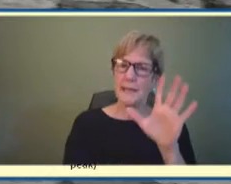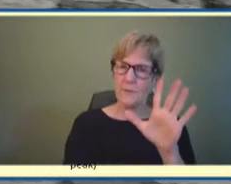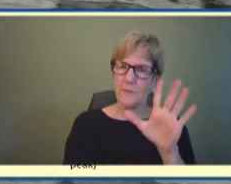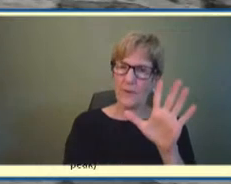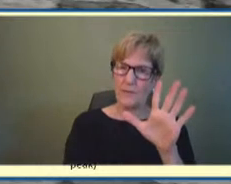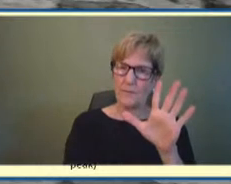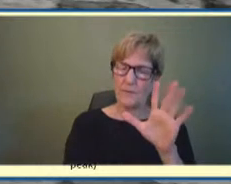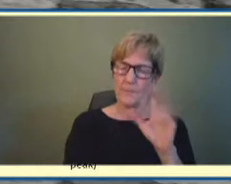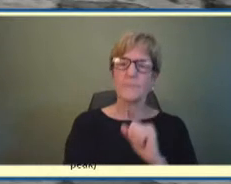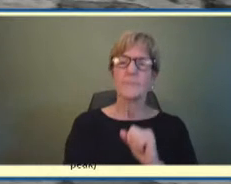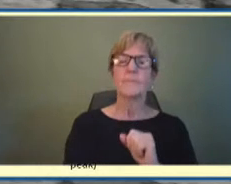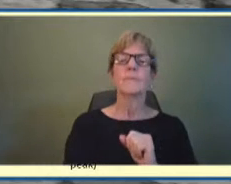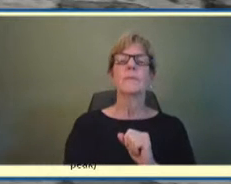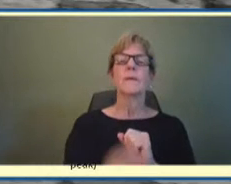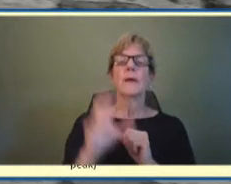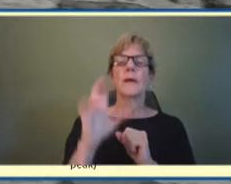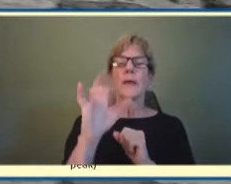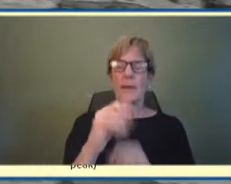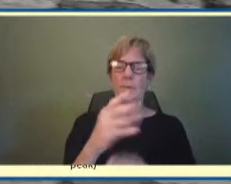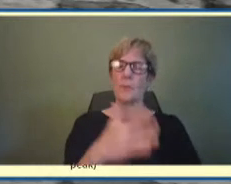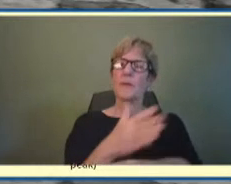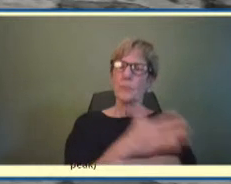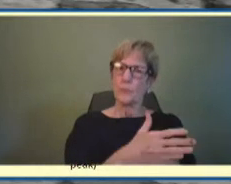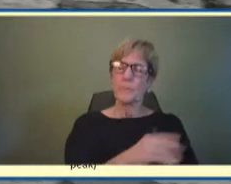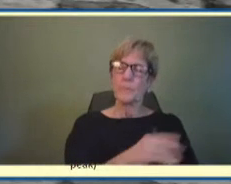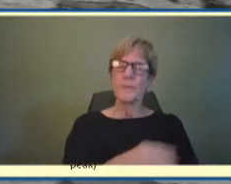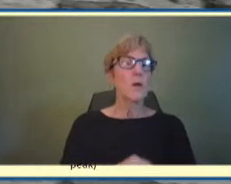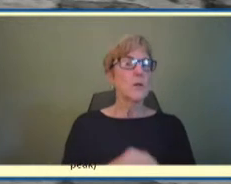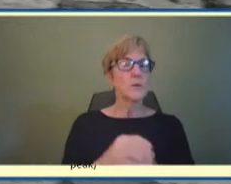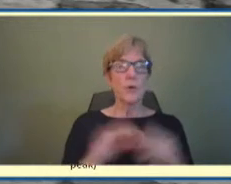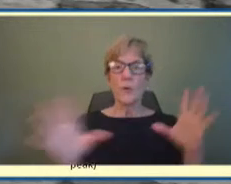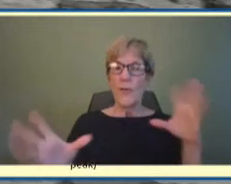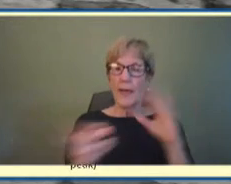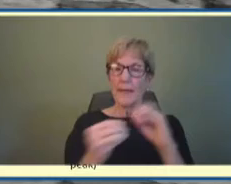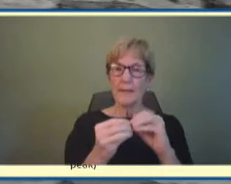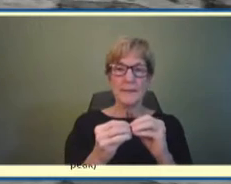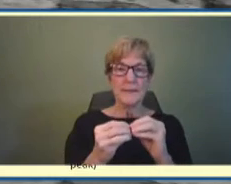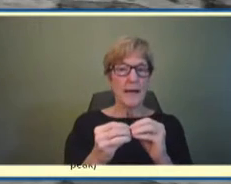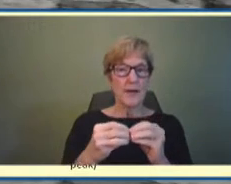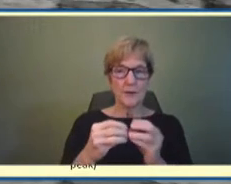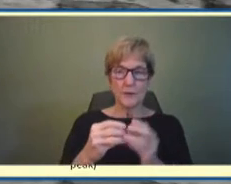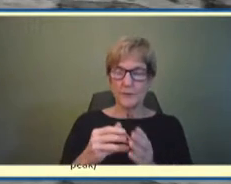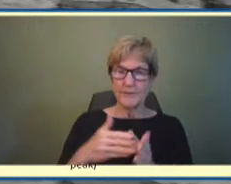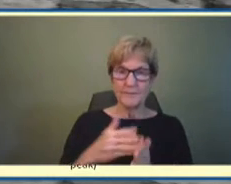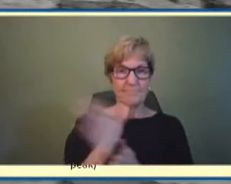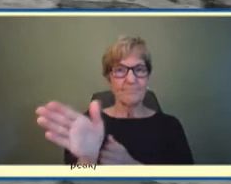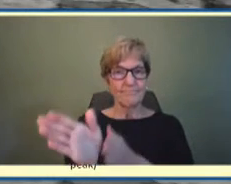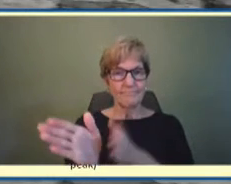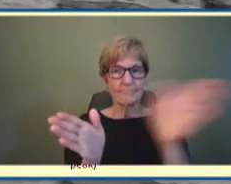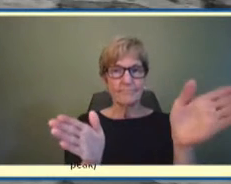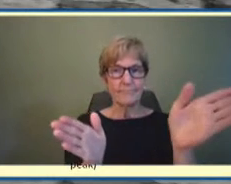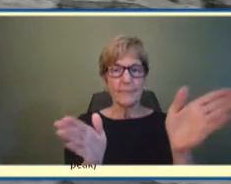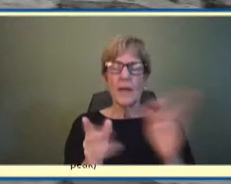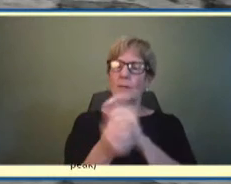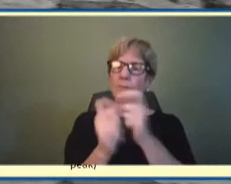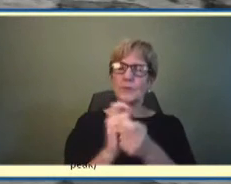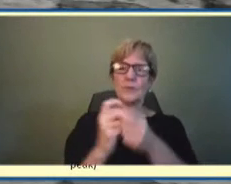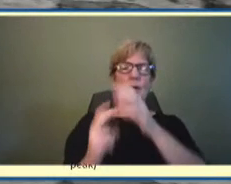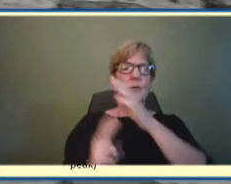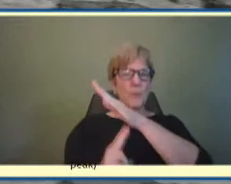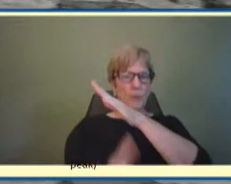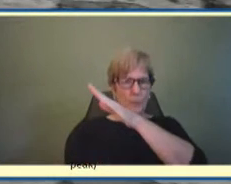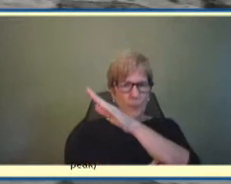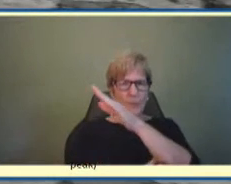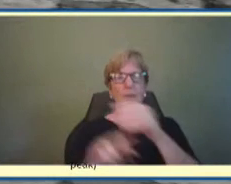intersection we'll be getting significant improvements as well so the entire interchange will be reconfigured through the bridge and the ramp terminals to provide